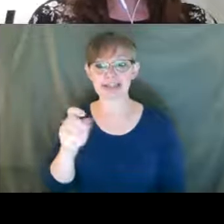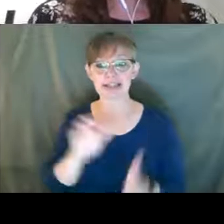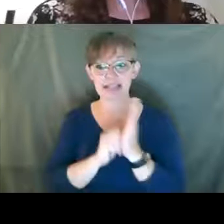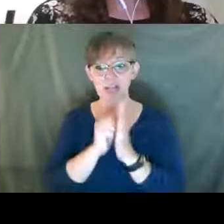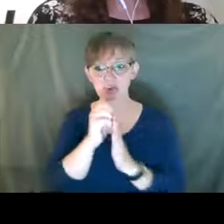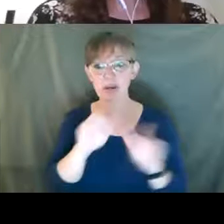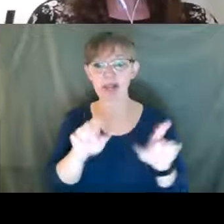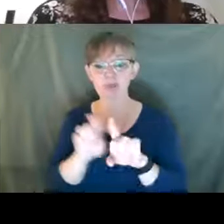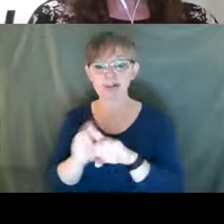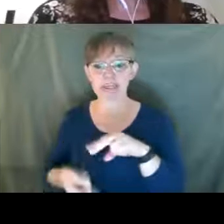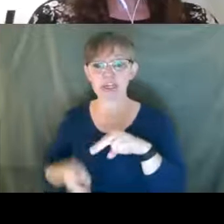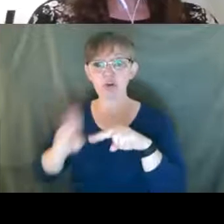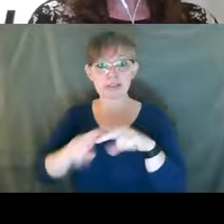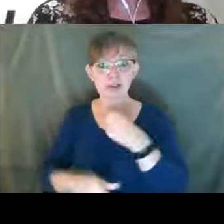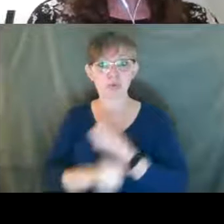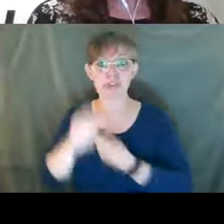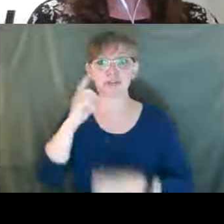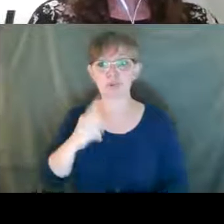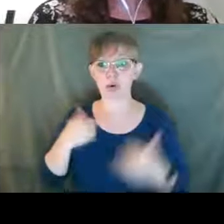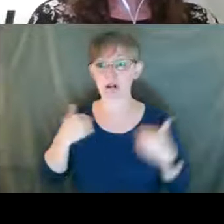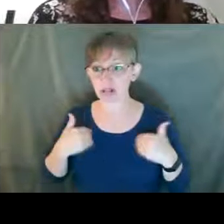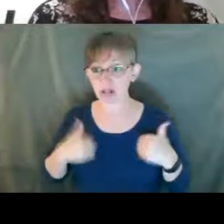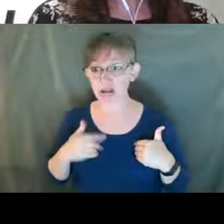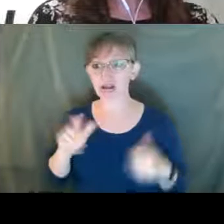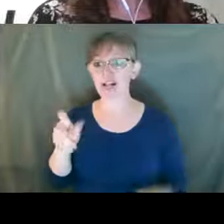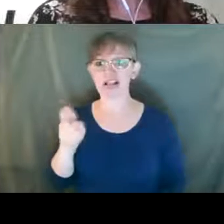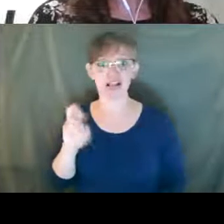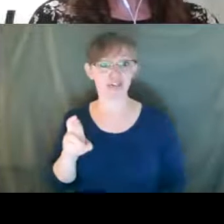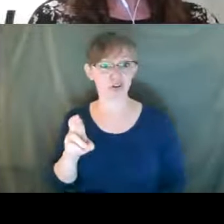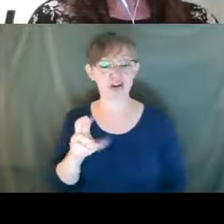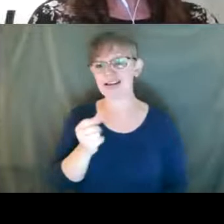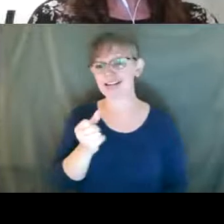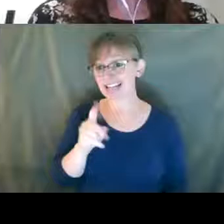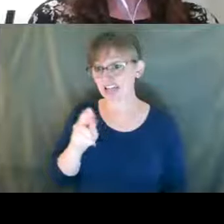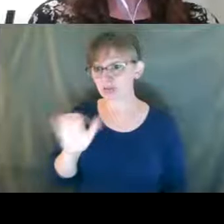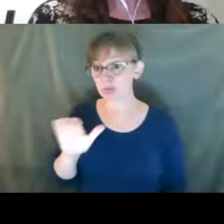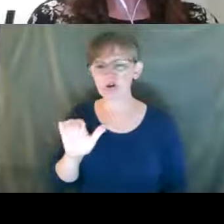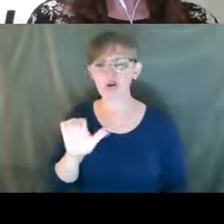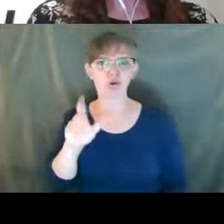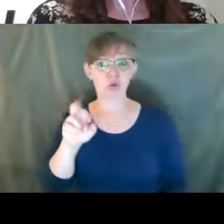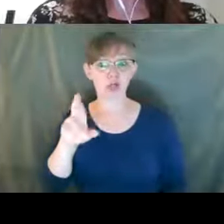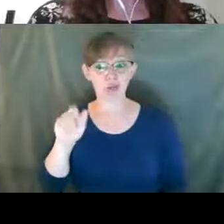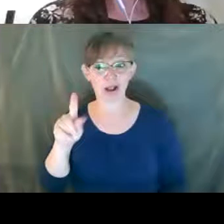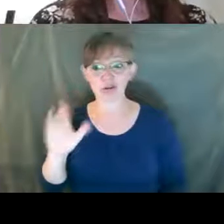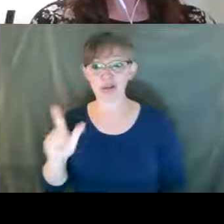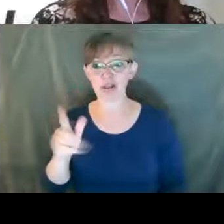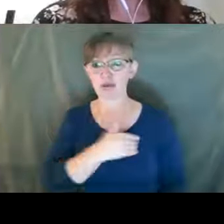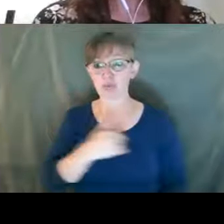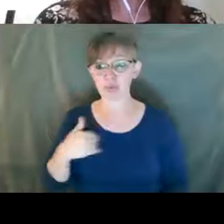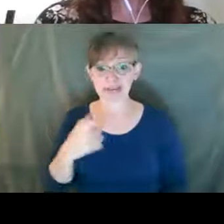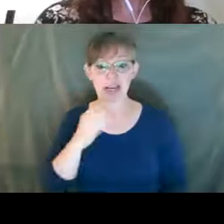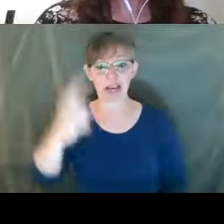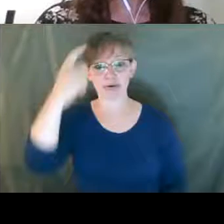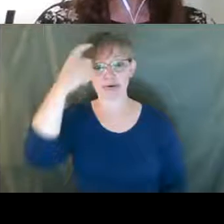lung, liver, gastric, colorectal, pancreatic, breast, and brain cancer.